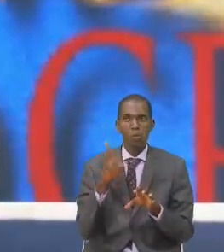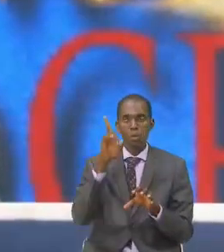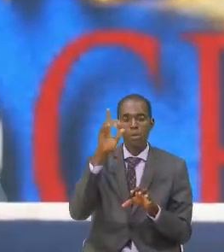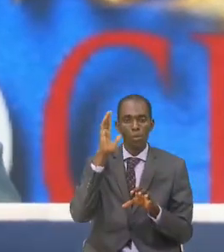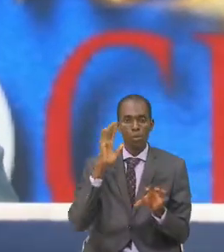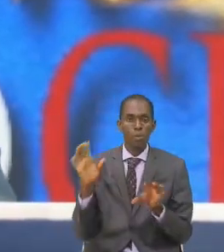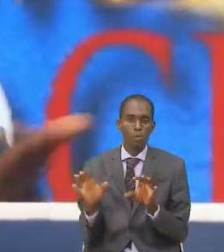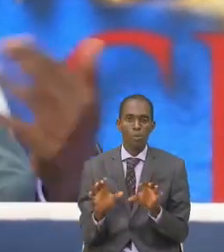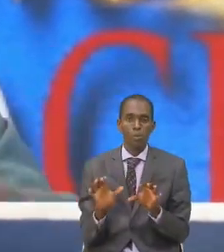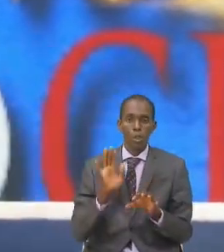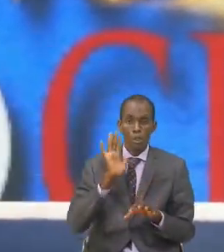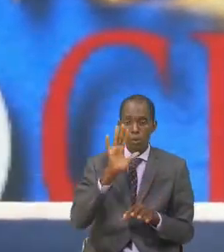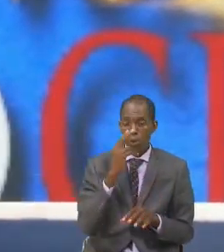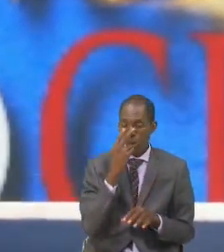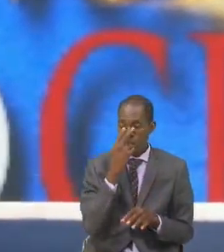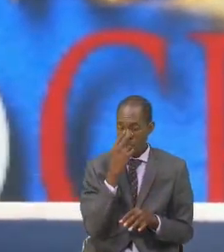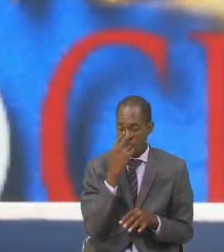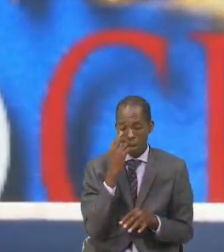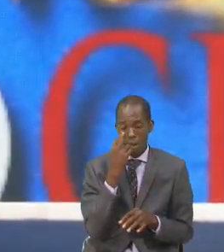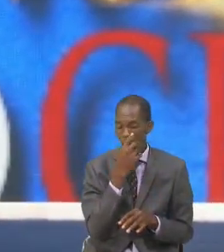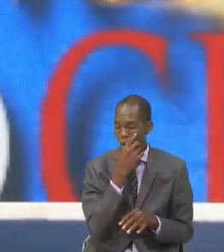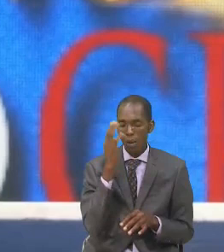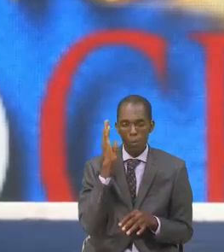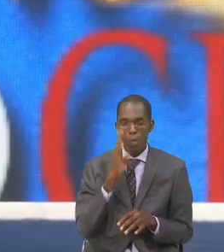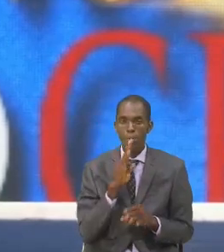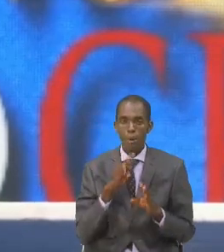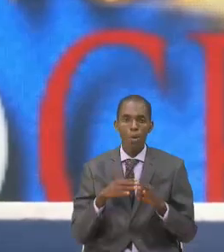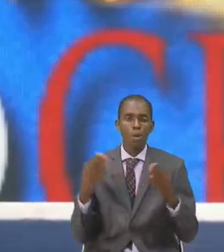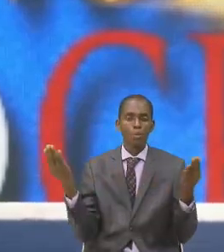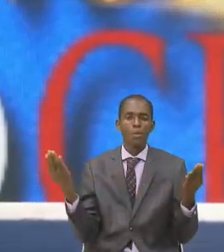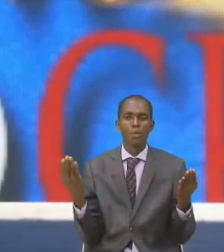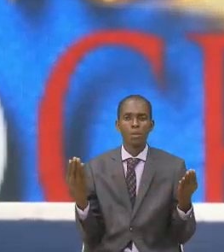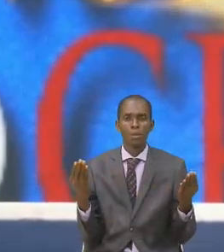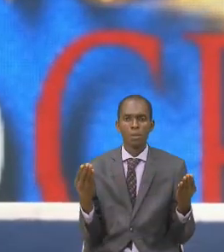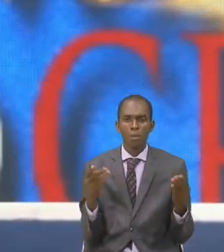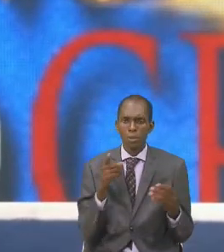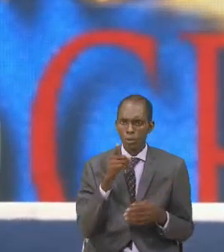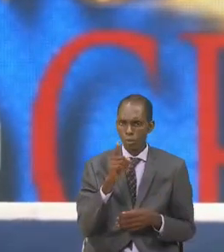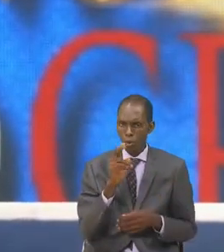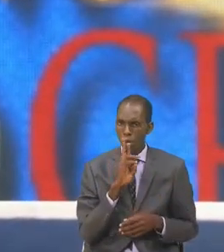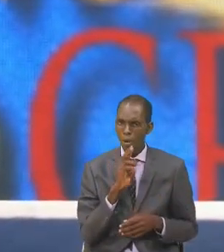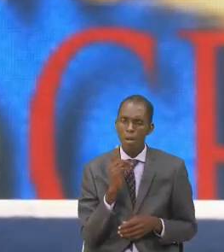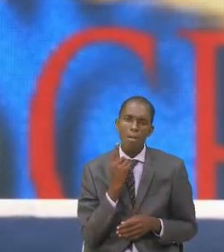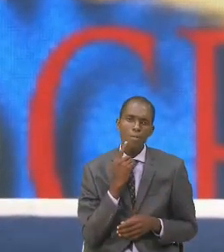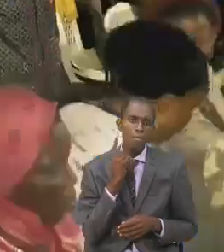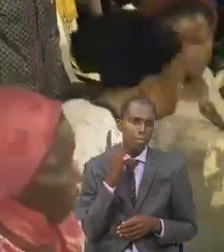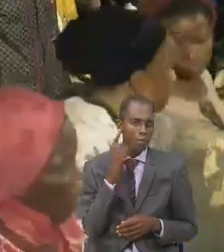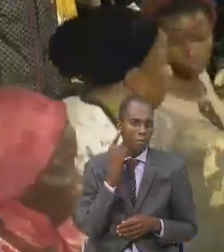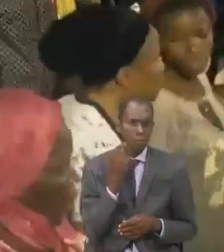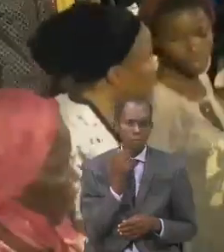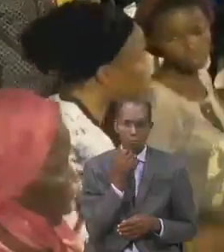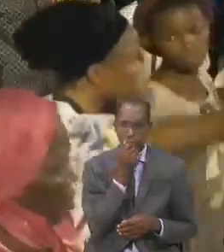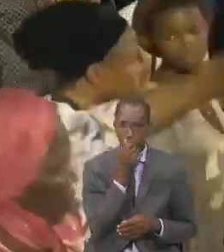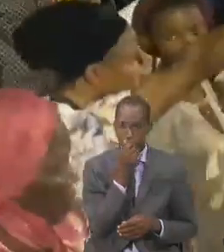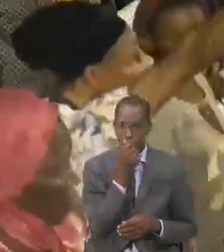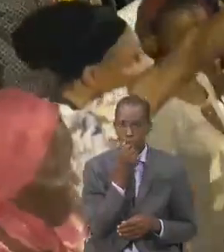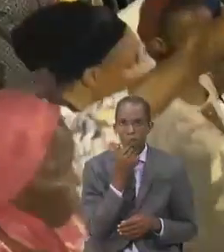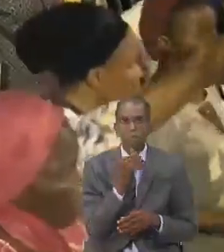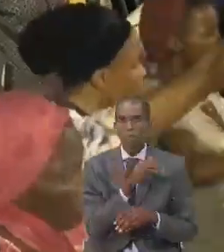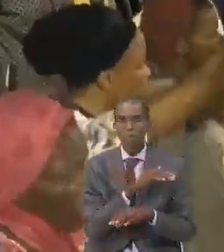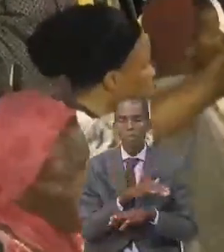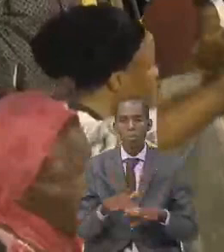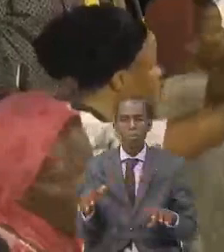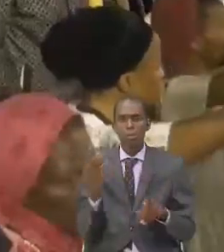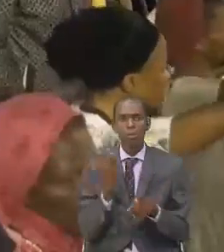what he said he will do, he will do. Your blind eyes will open. If you brought